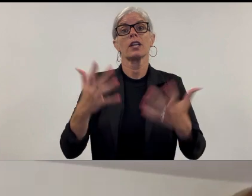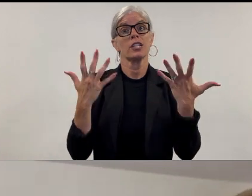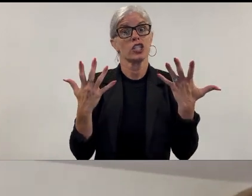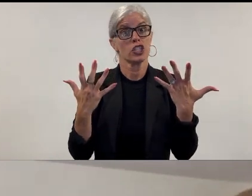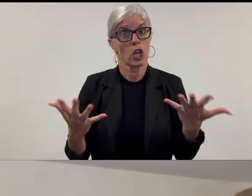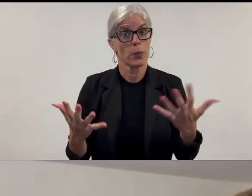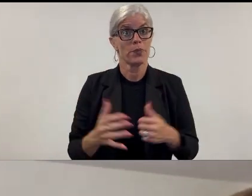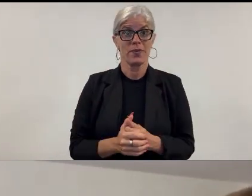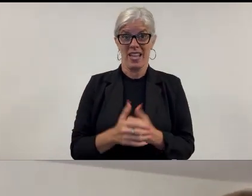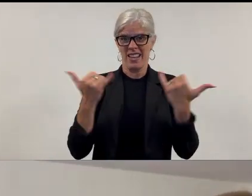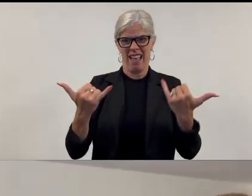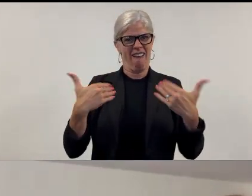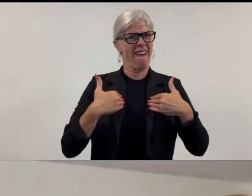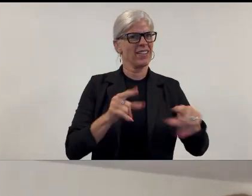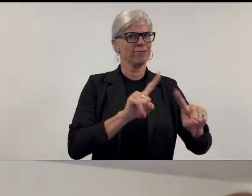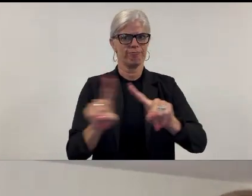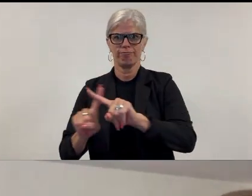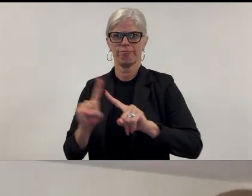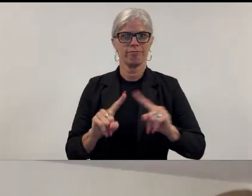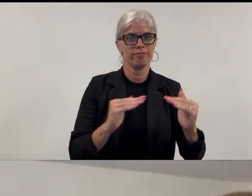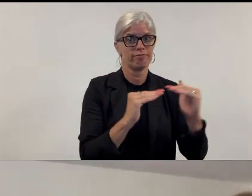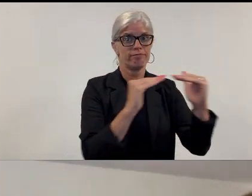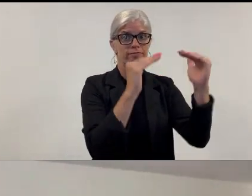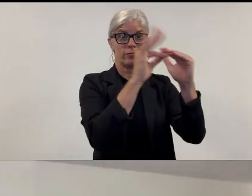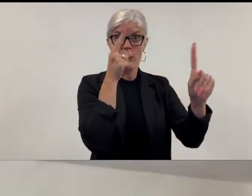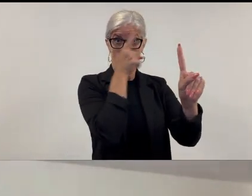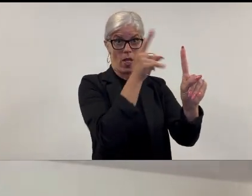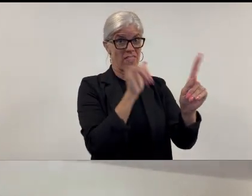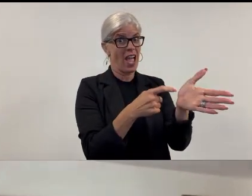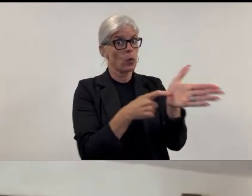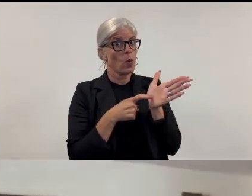because weight loading is essential in skeletal development.